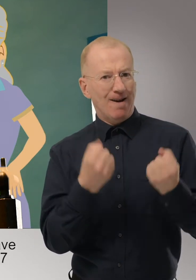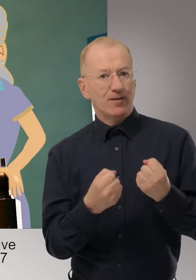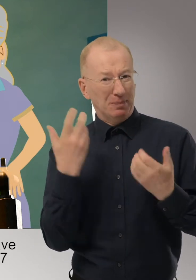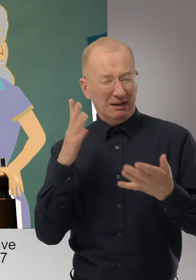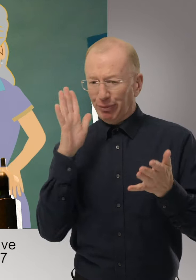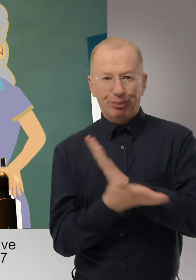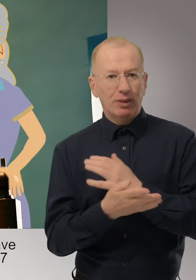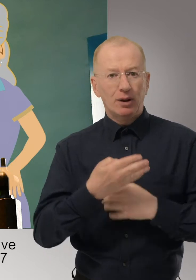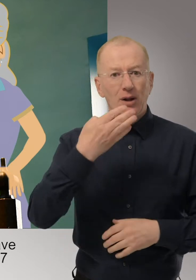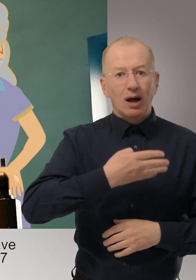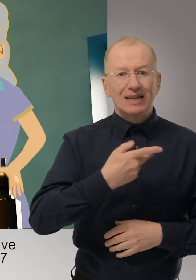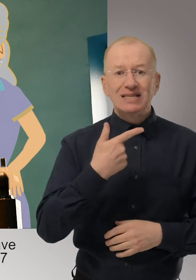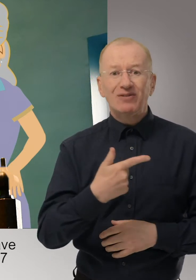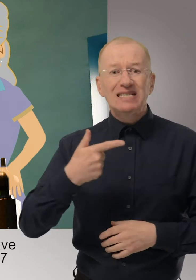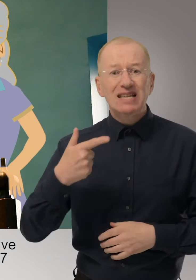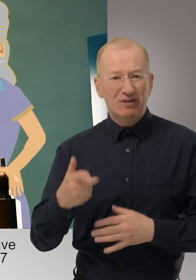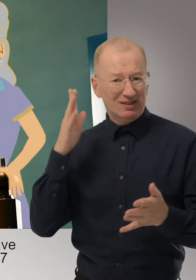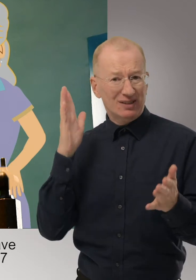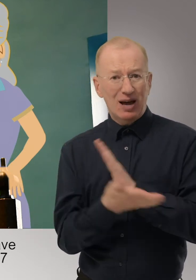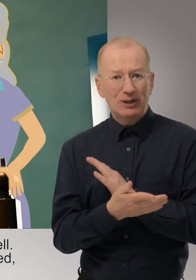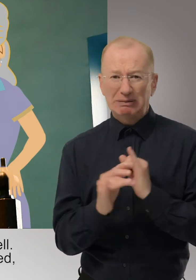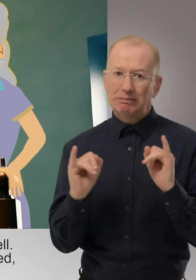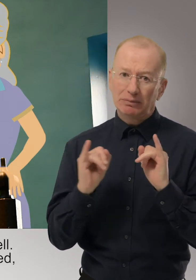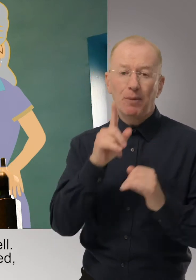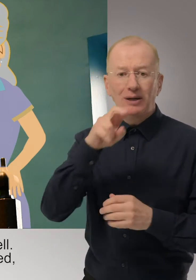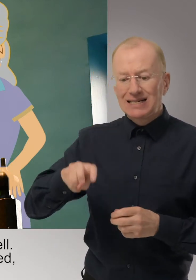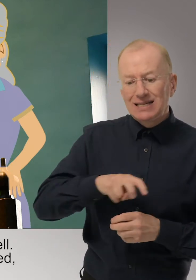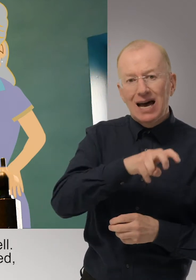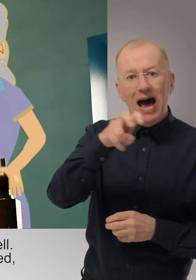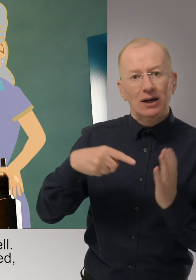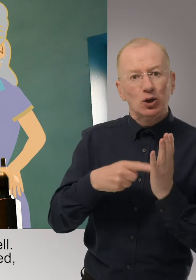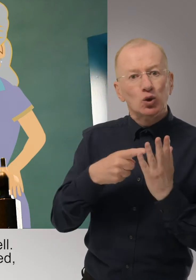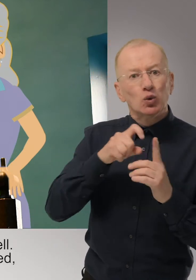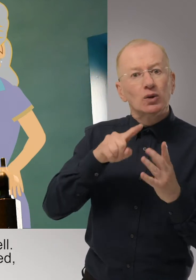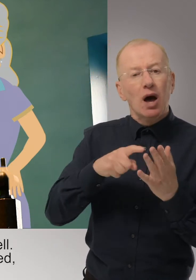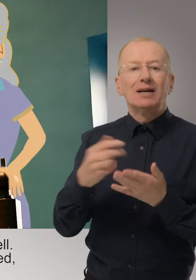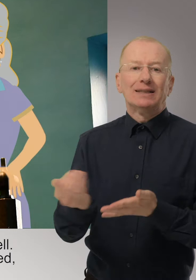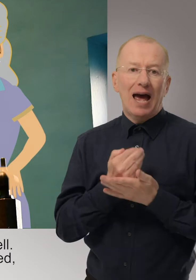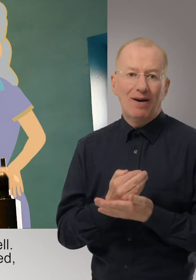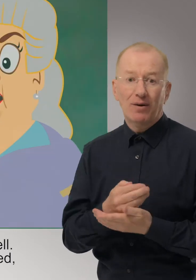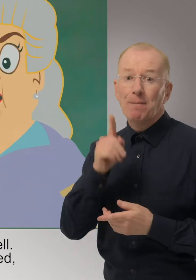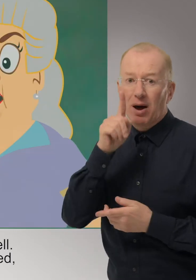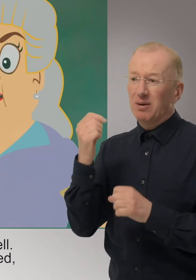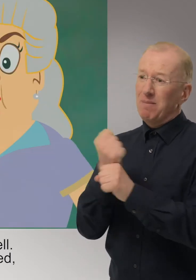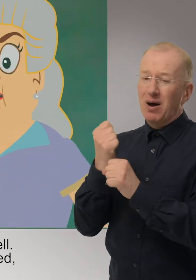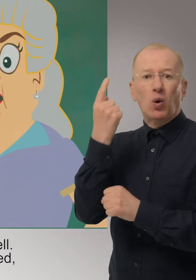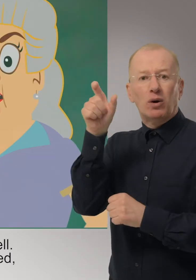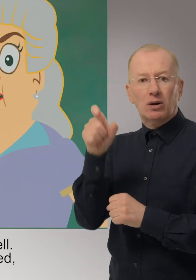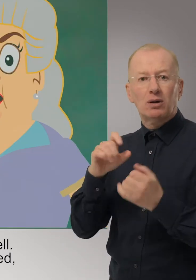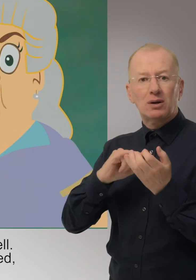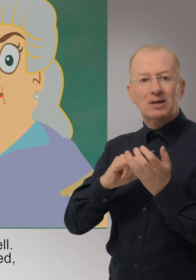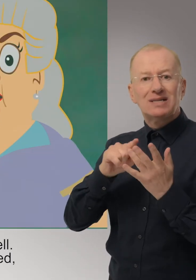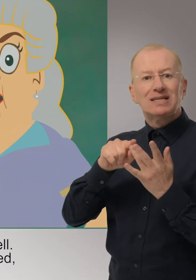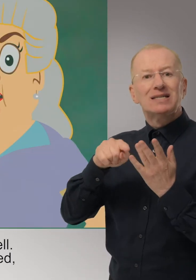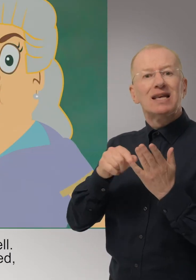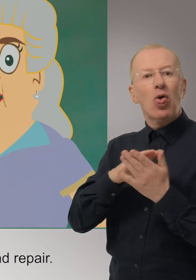have already witnessed one fire in 1977, and they did not come out of it well. This Tudor staircase